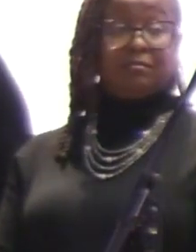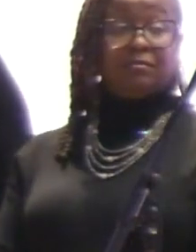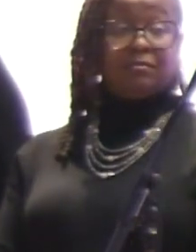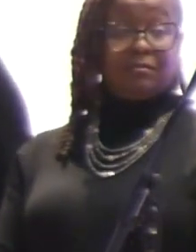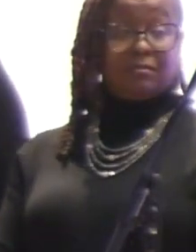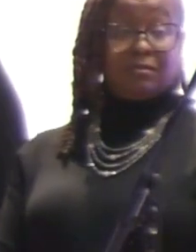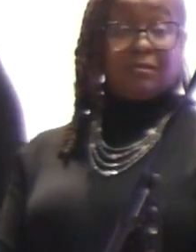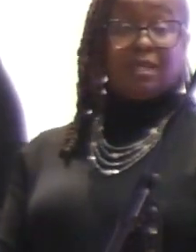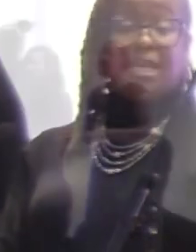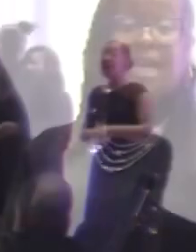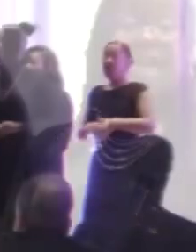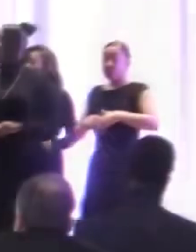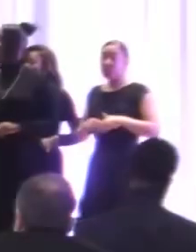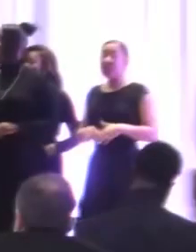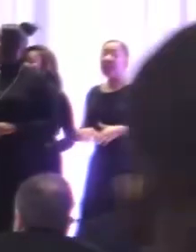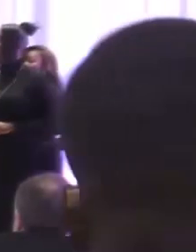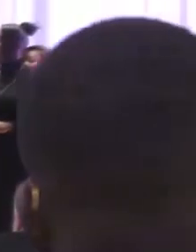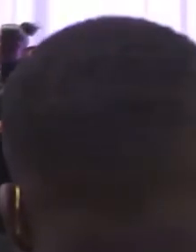sea.